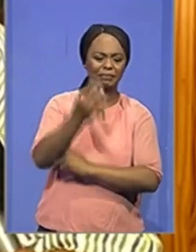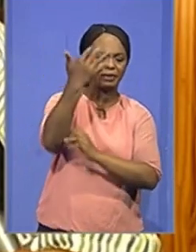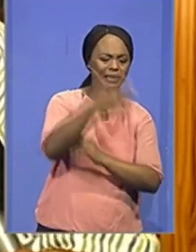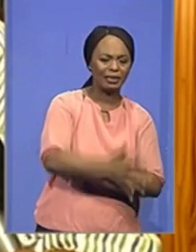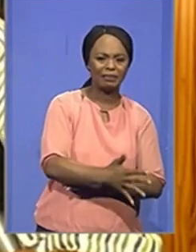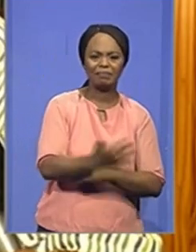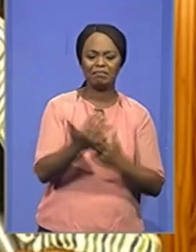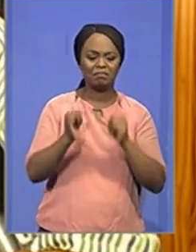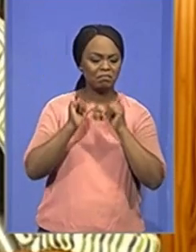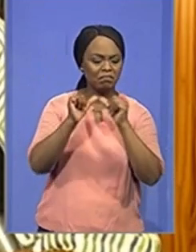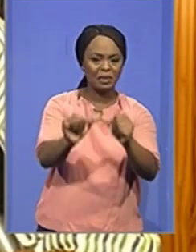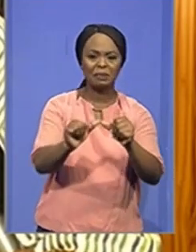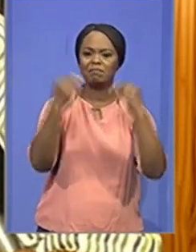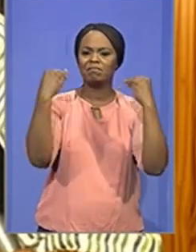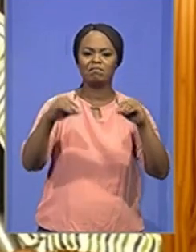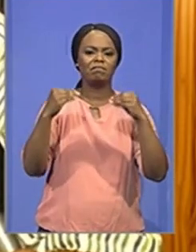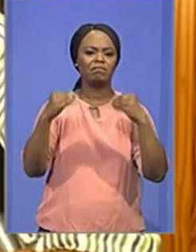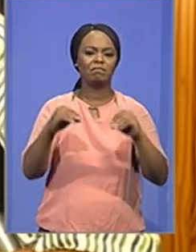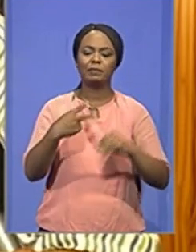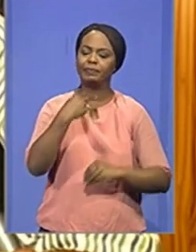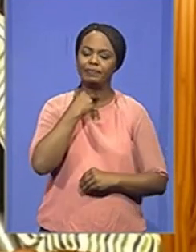carrying on with